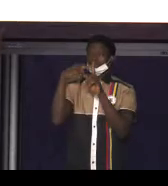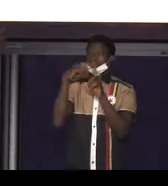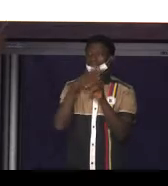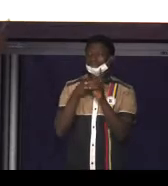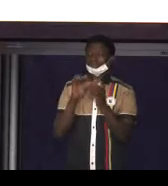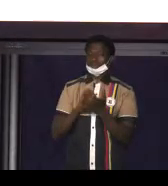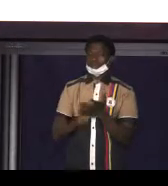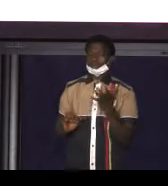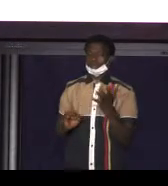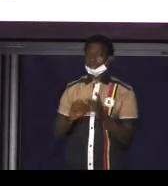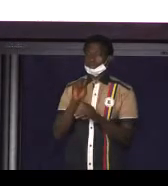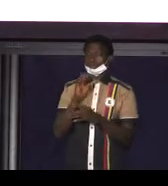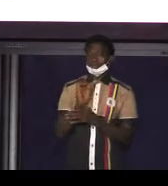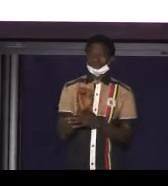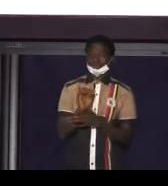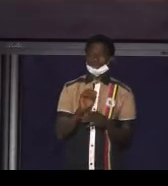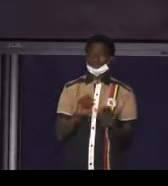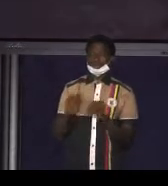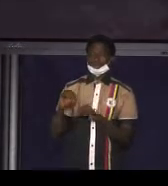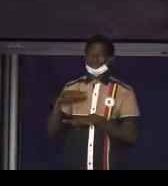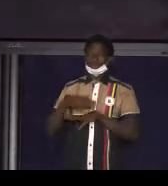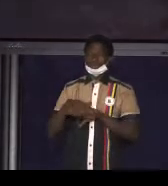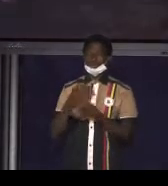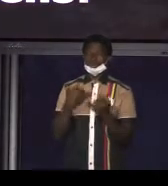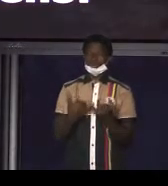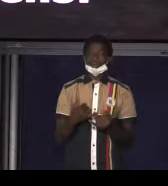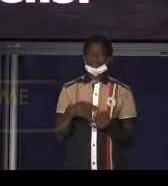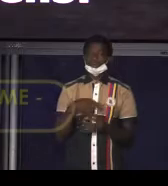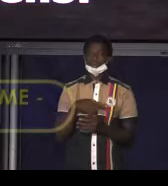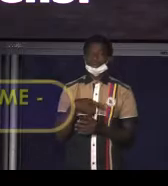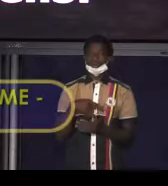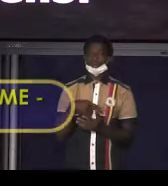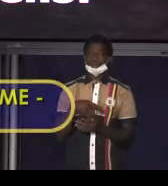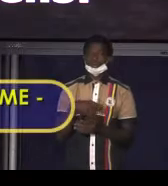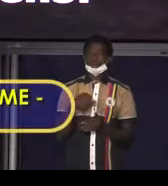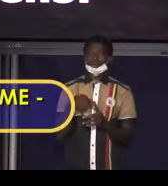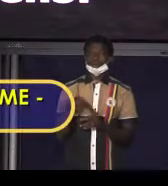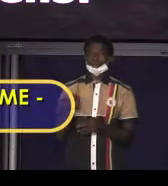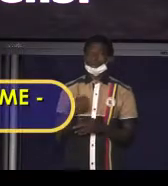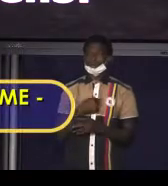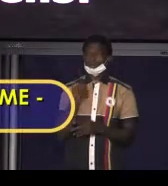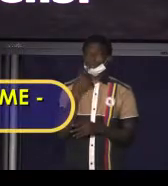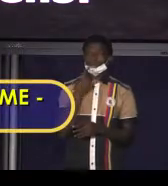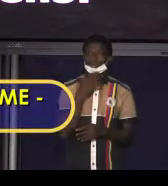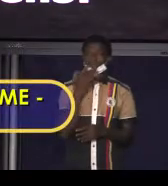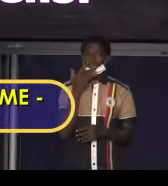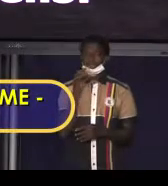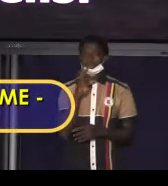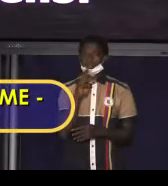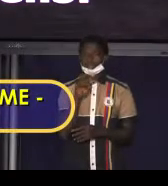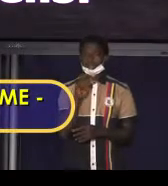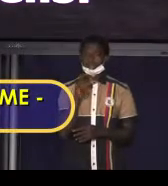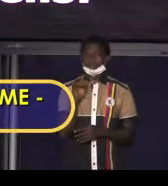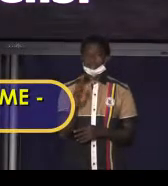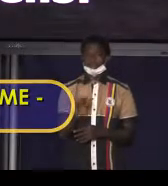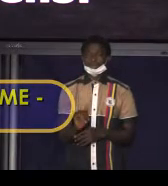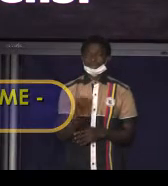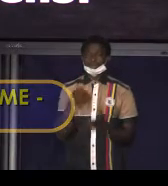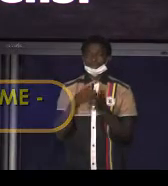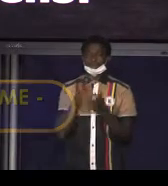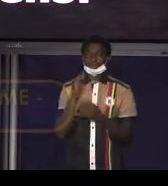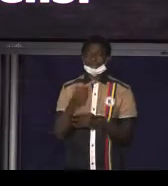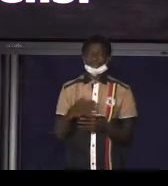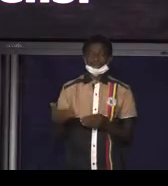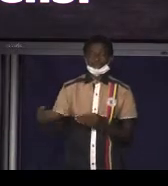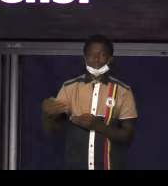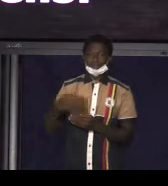the negative terminal. So moving on. Now, when we say battery, what are we talking about? A